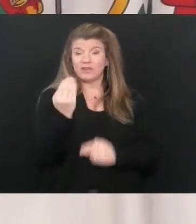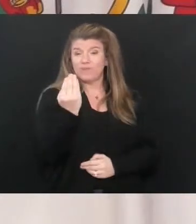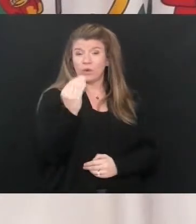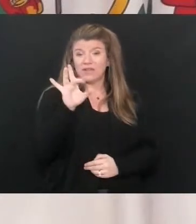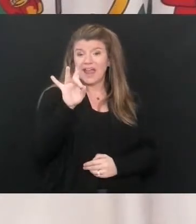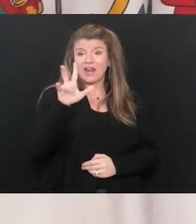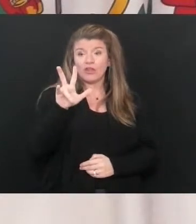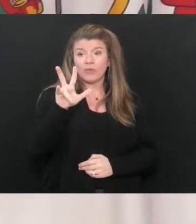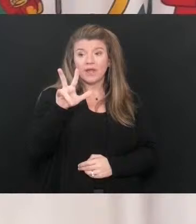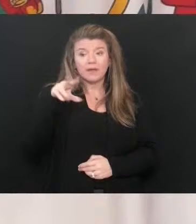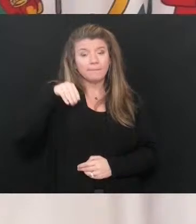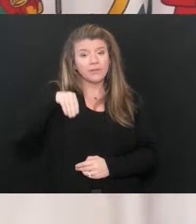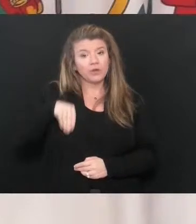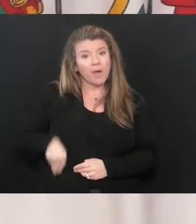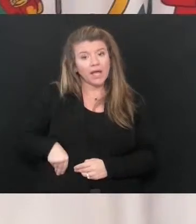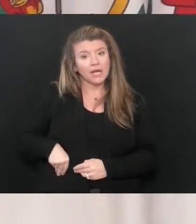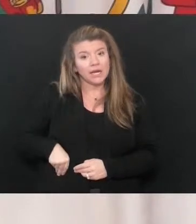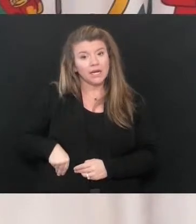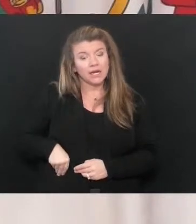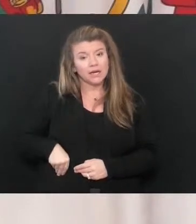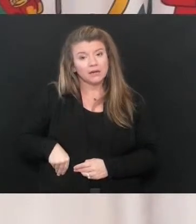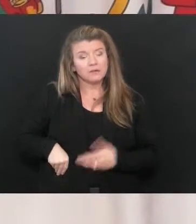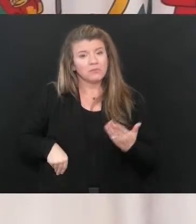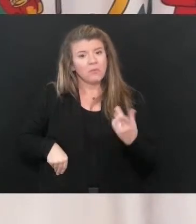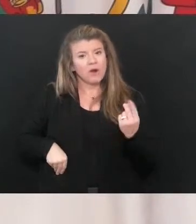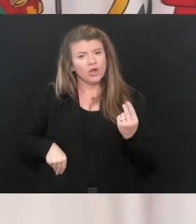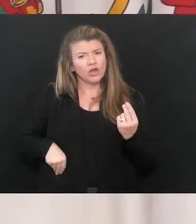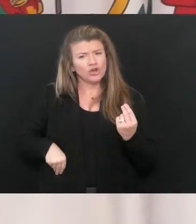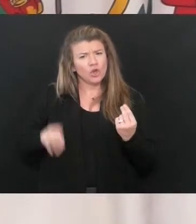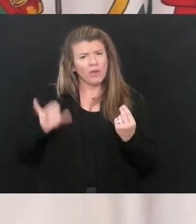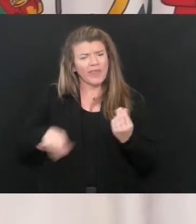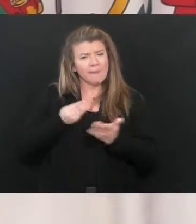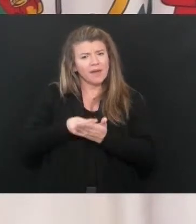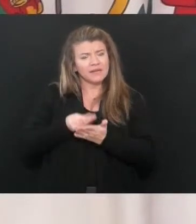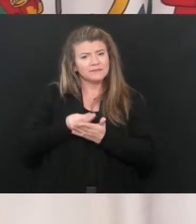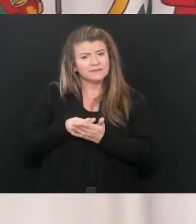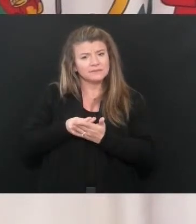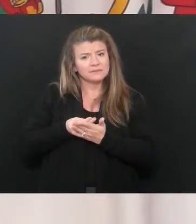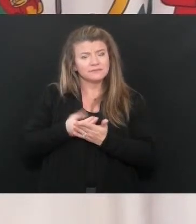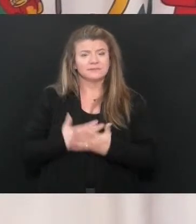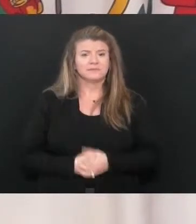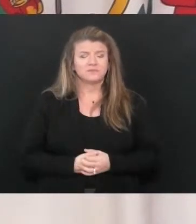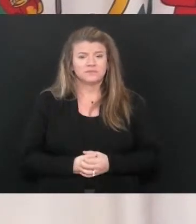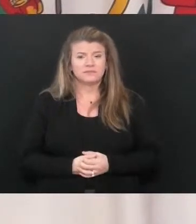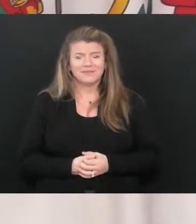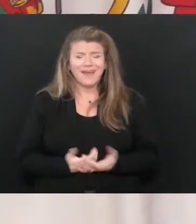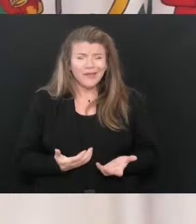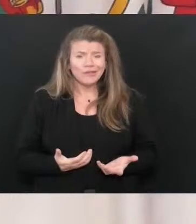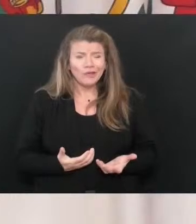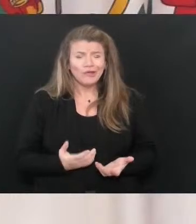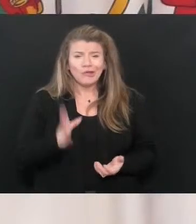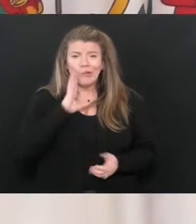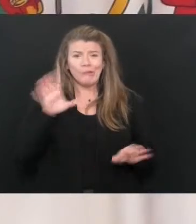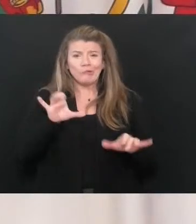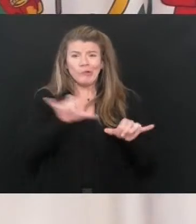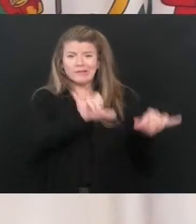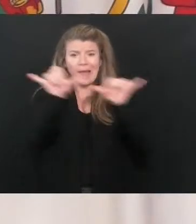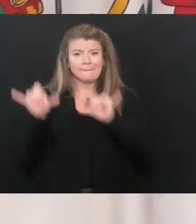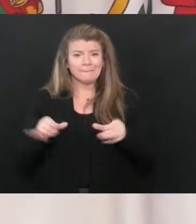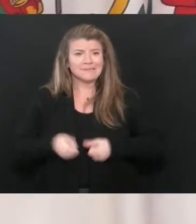$1,483 in their pocket, what are they going to do? They're going to do exactly what we all do. They're going to spend their